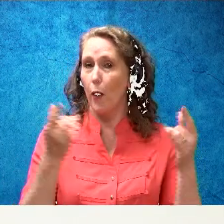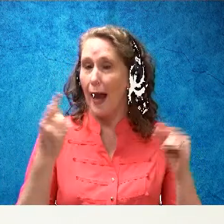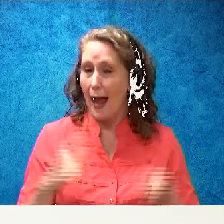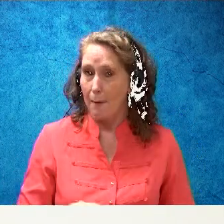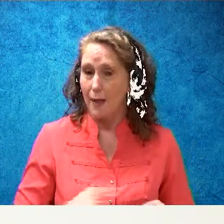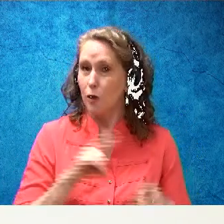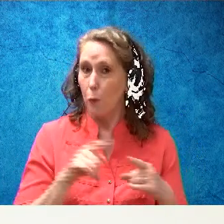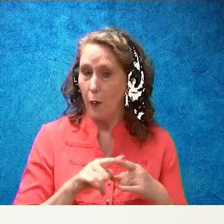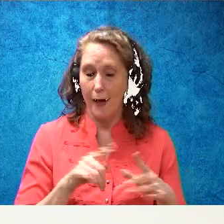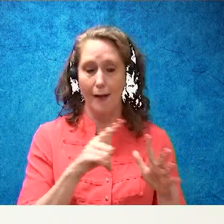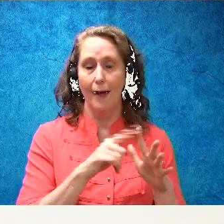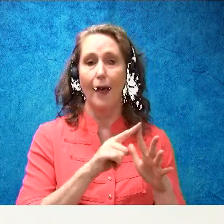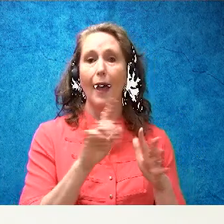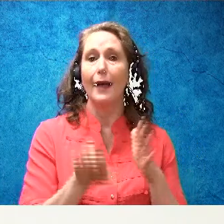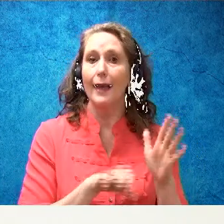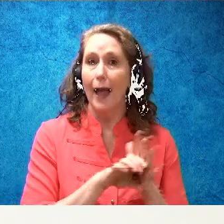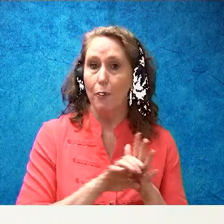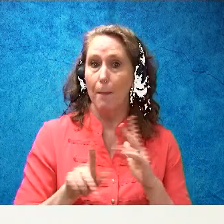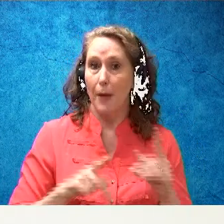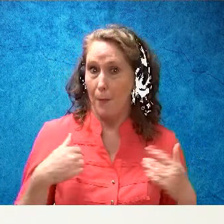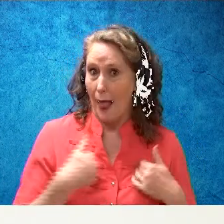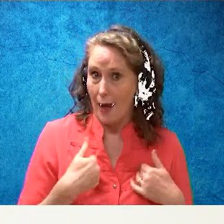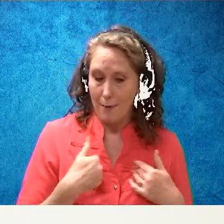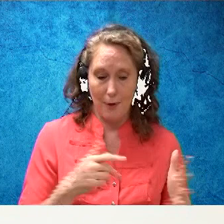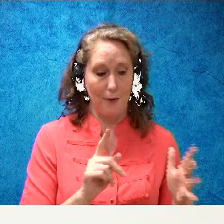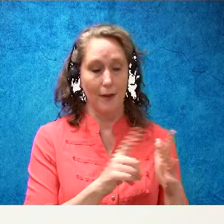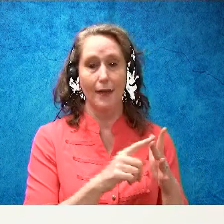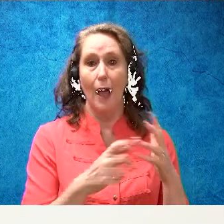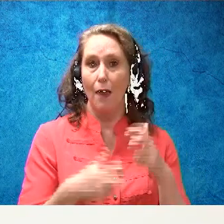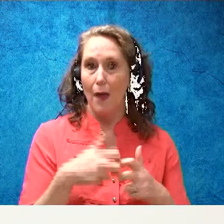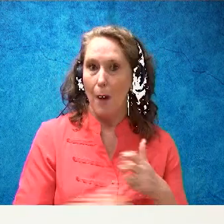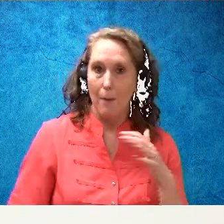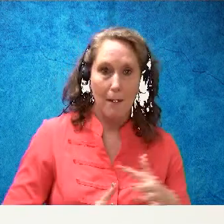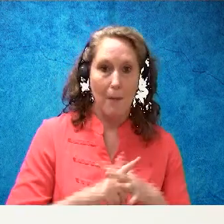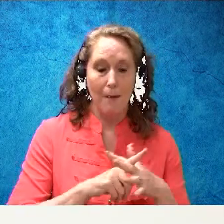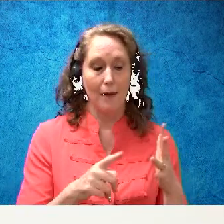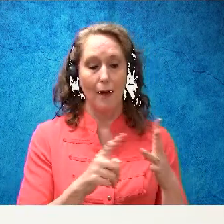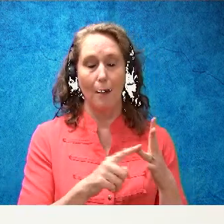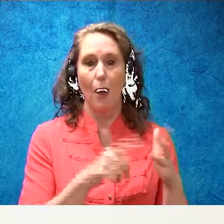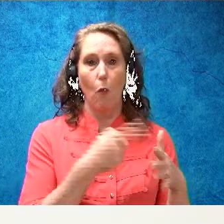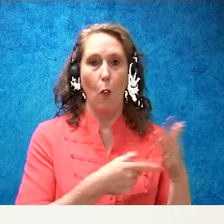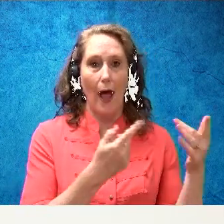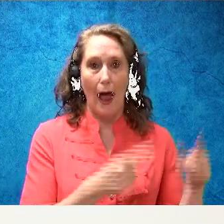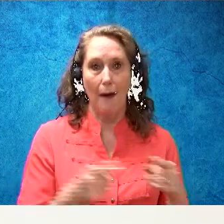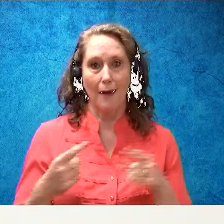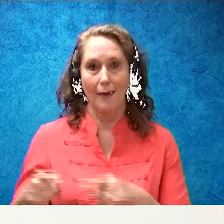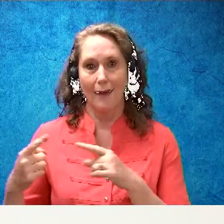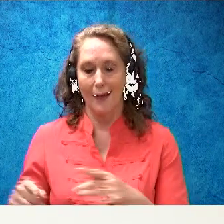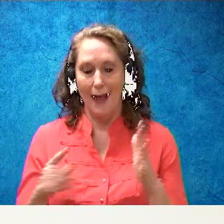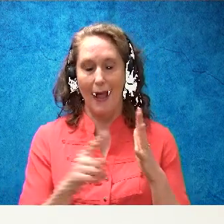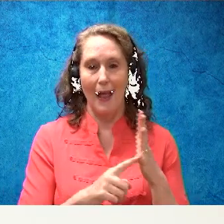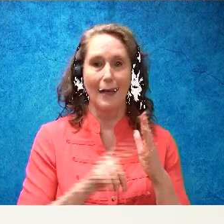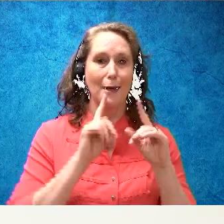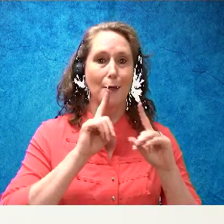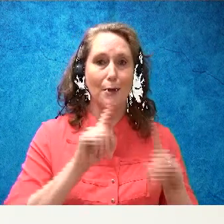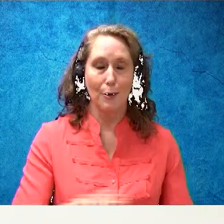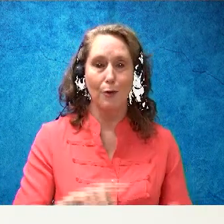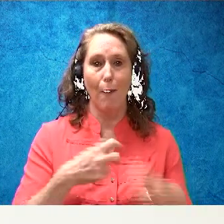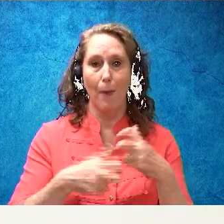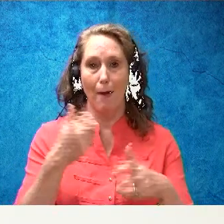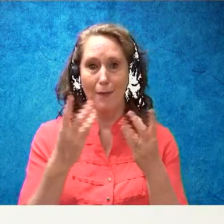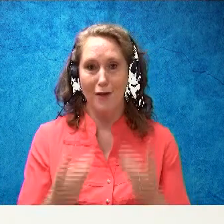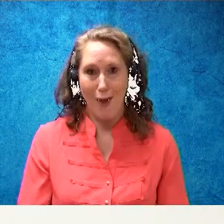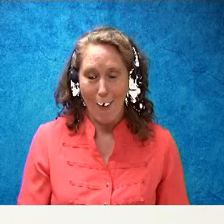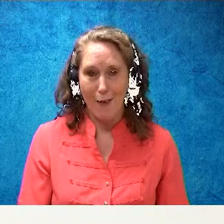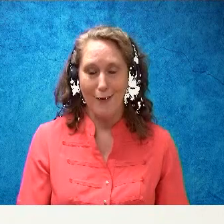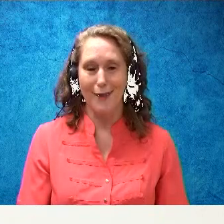characters, problem, events, solution. Great job. Okay, so